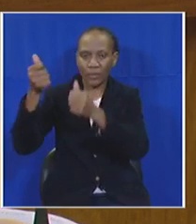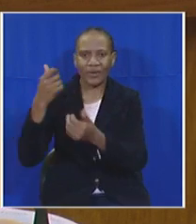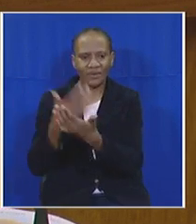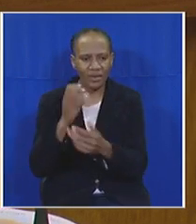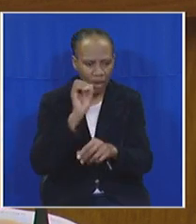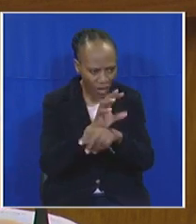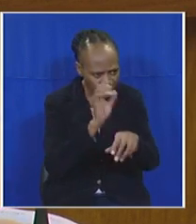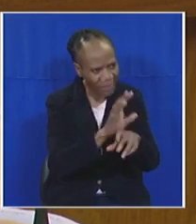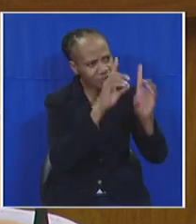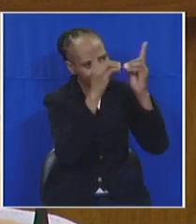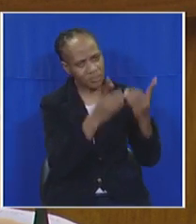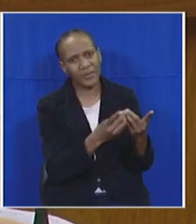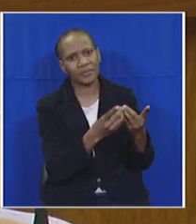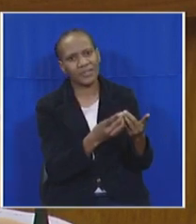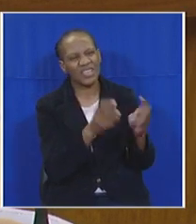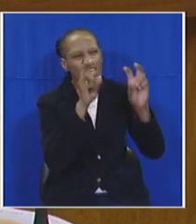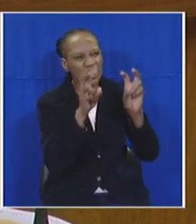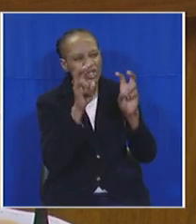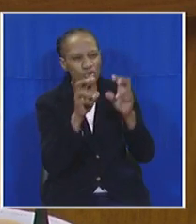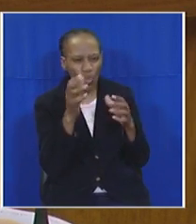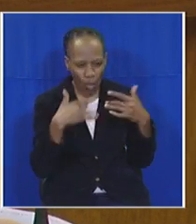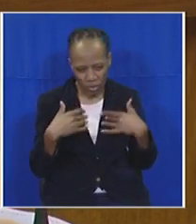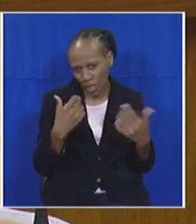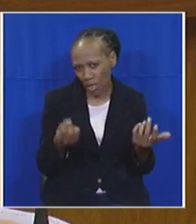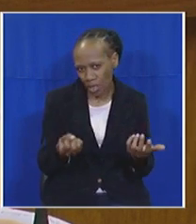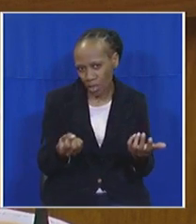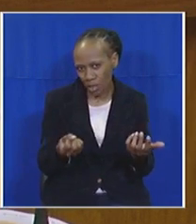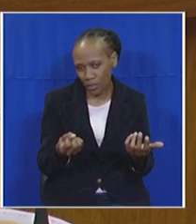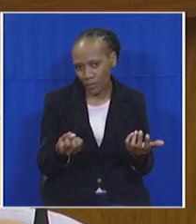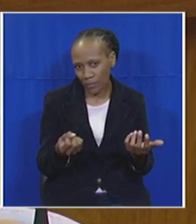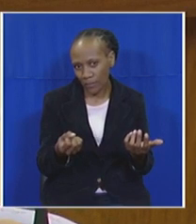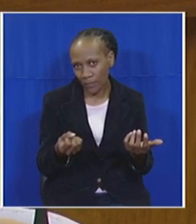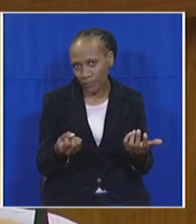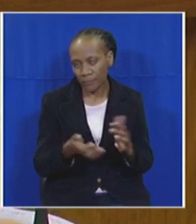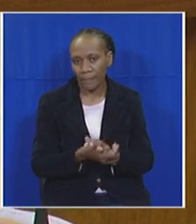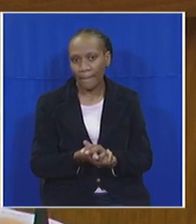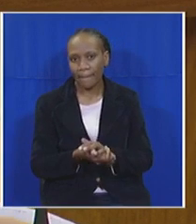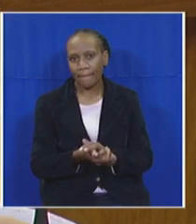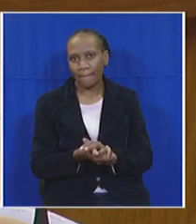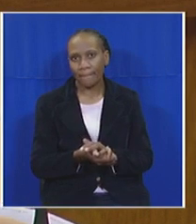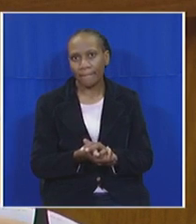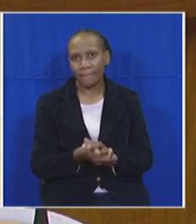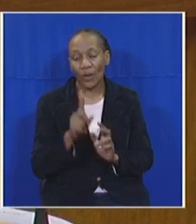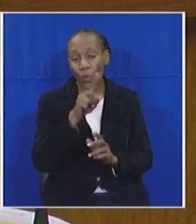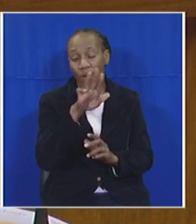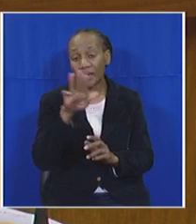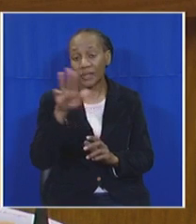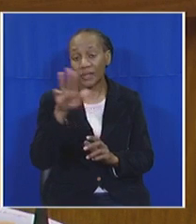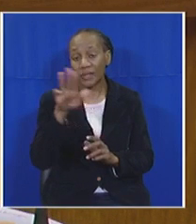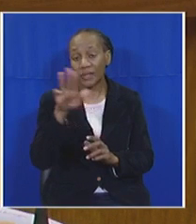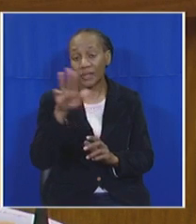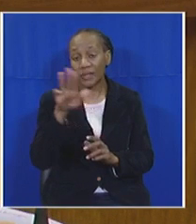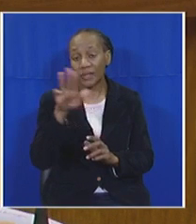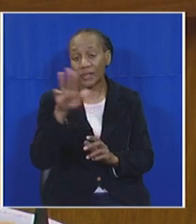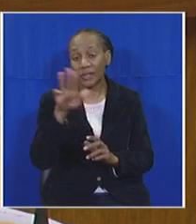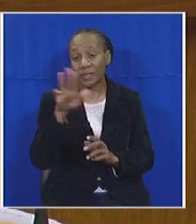advise government on matters of concern through the House and the Council of Traditional Leaders. The 1997 conference